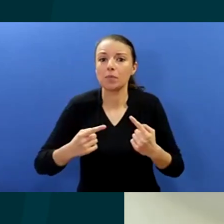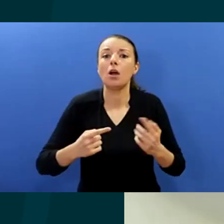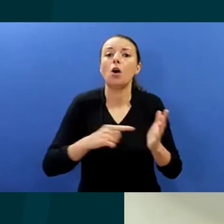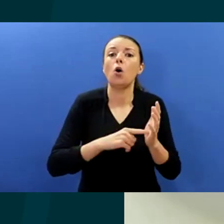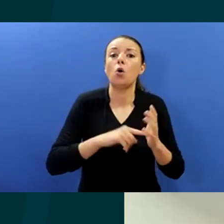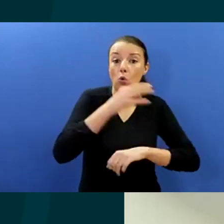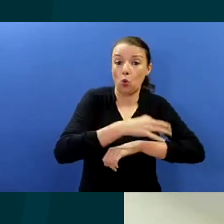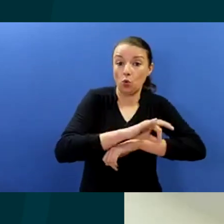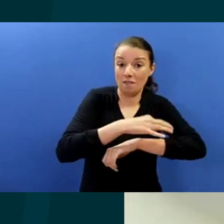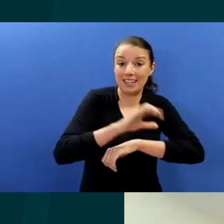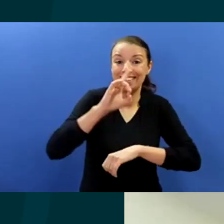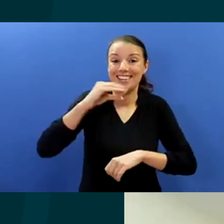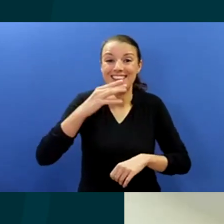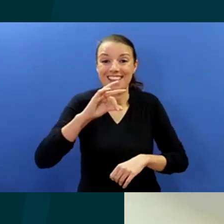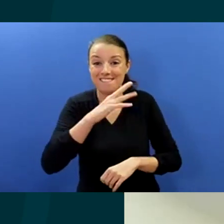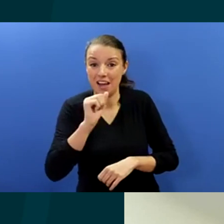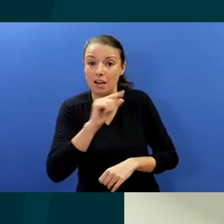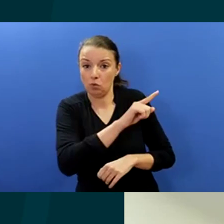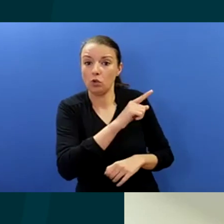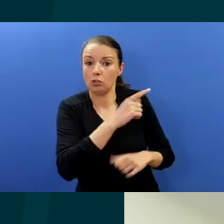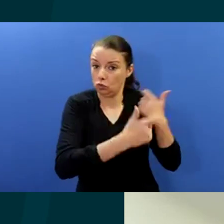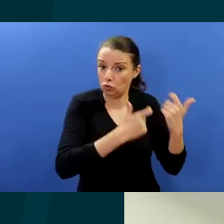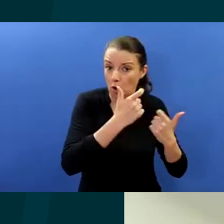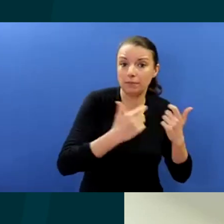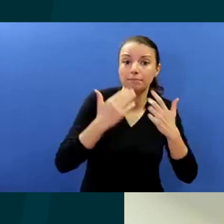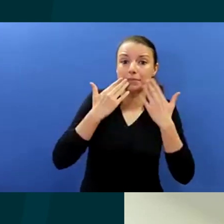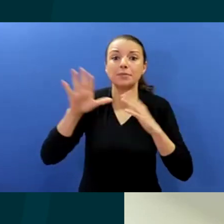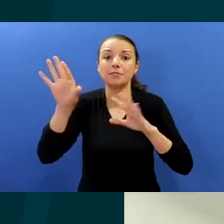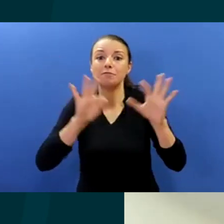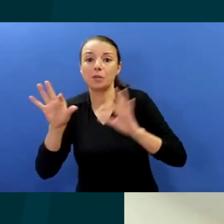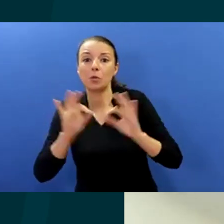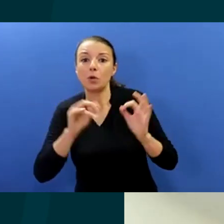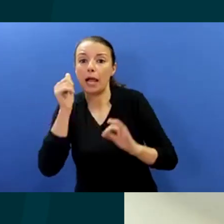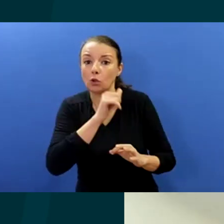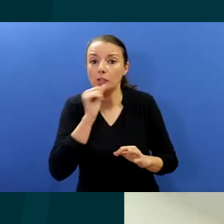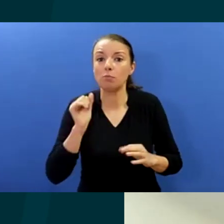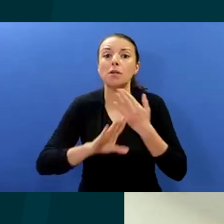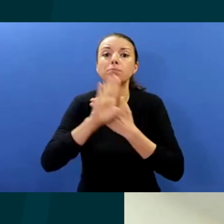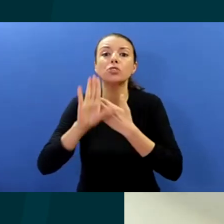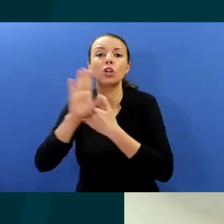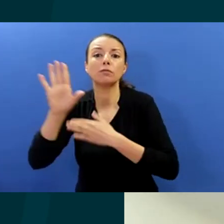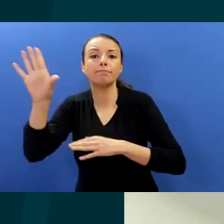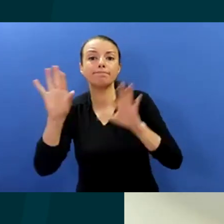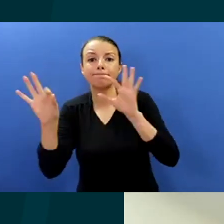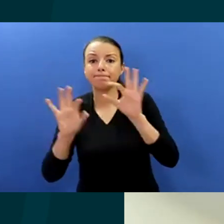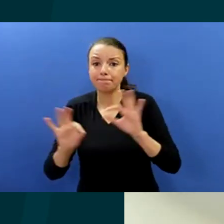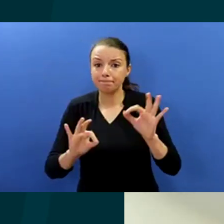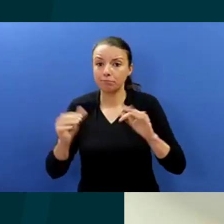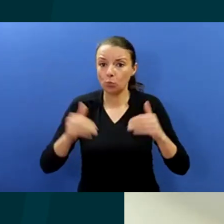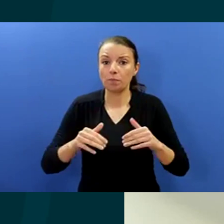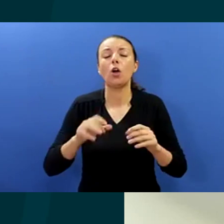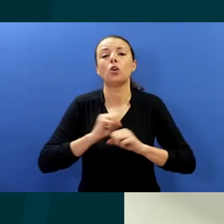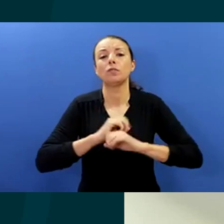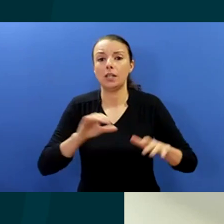the citizens in an anonymous manner, meaning that the names are replaced by numbers, and the selection is